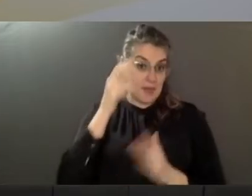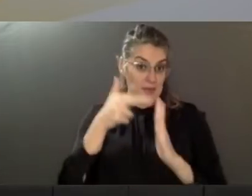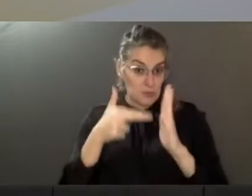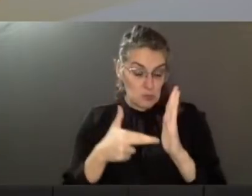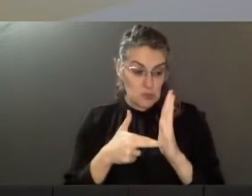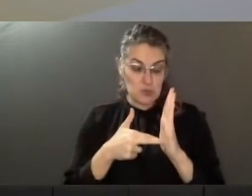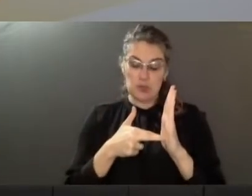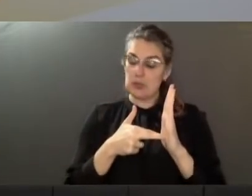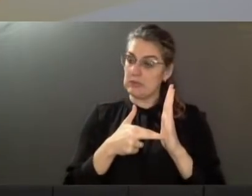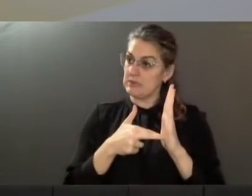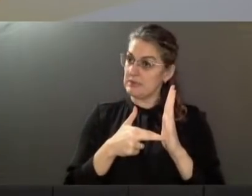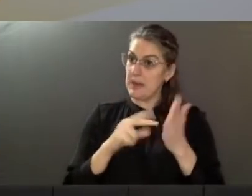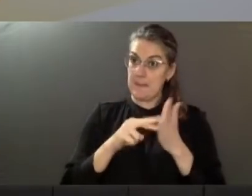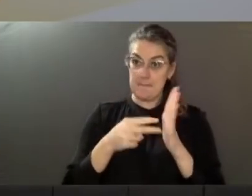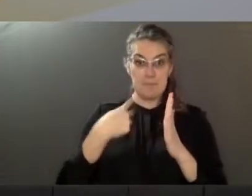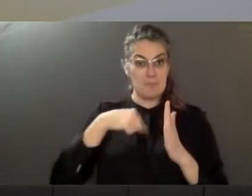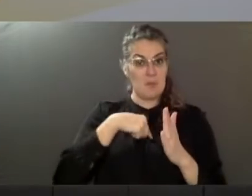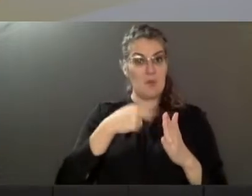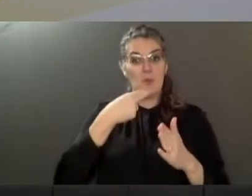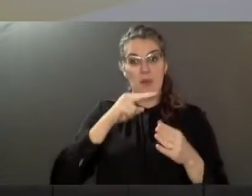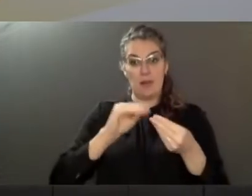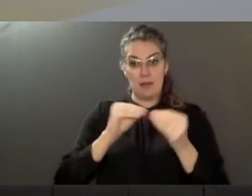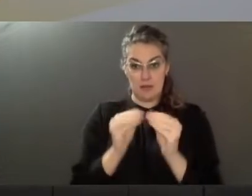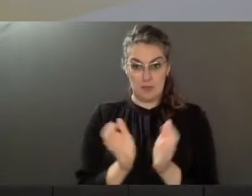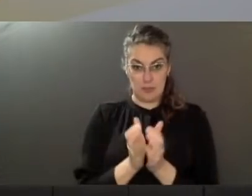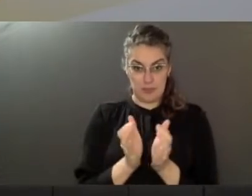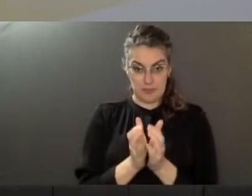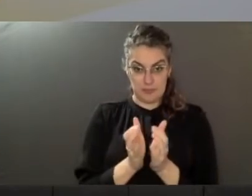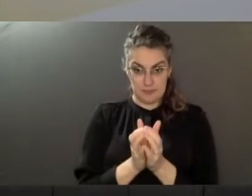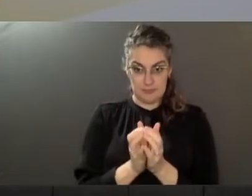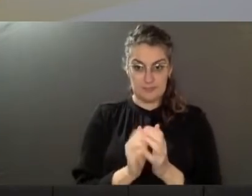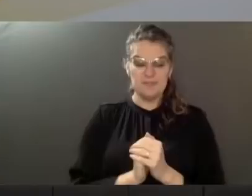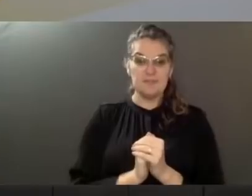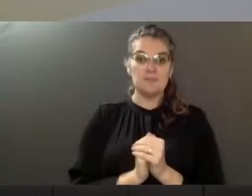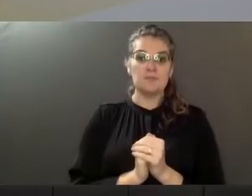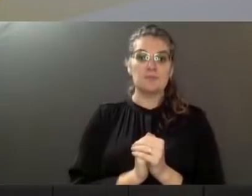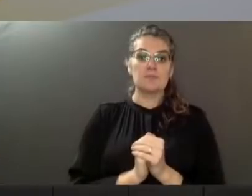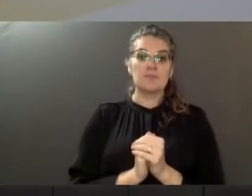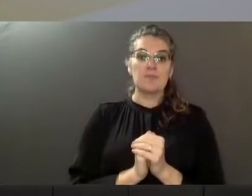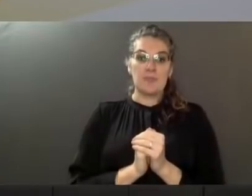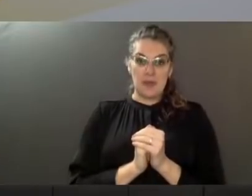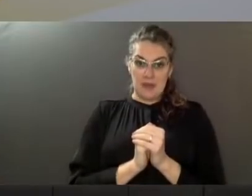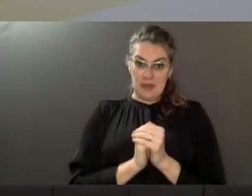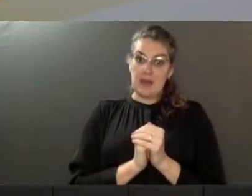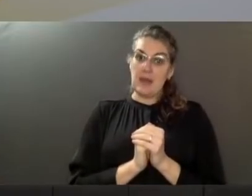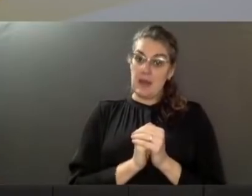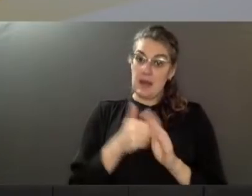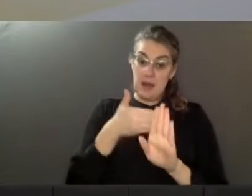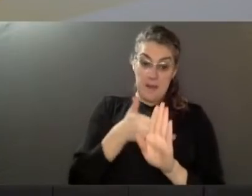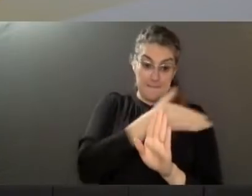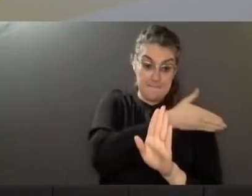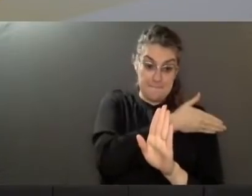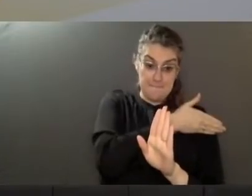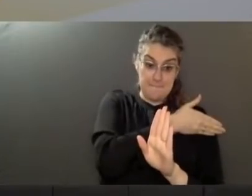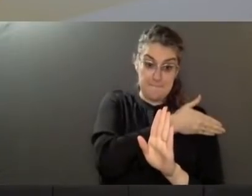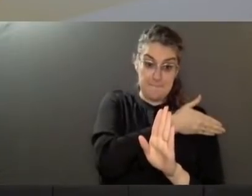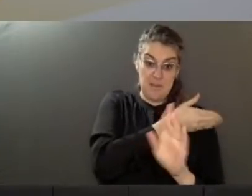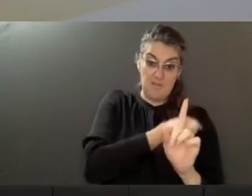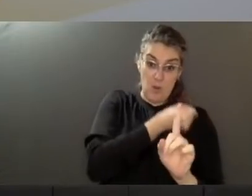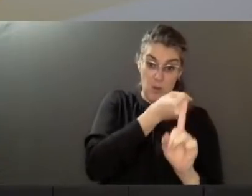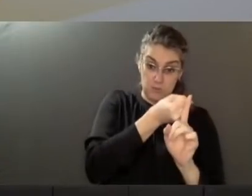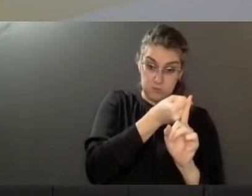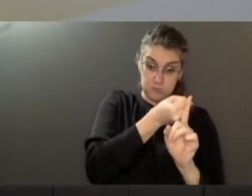We can be grateful that we are able to do most of the things we could do prior to the pandemic with some modifications, and the resilience